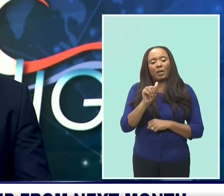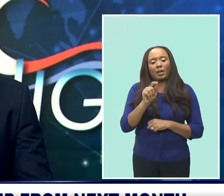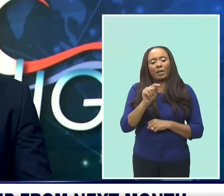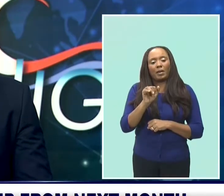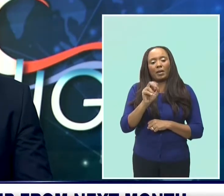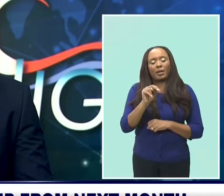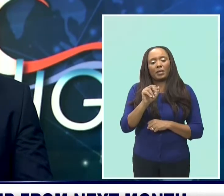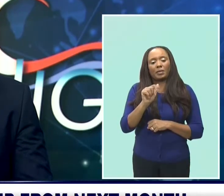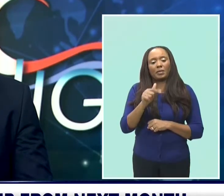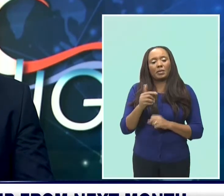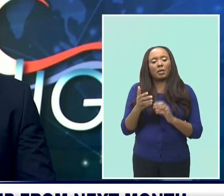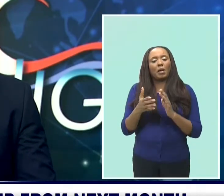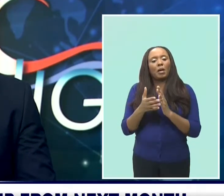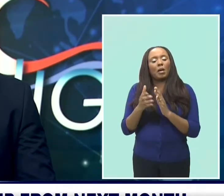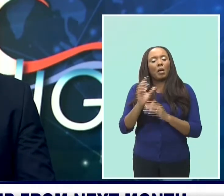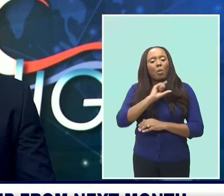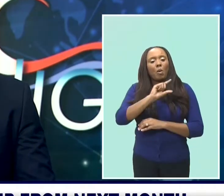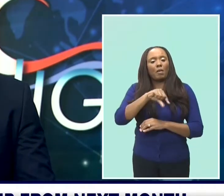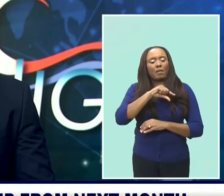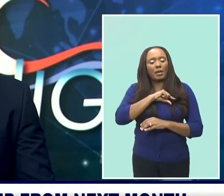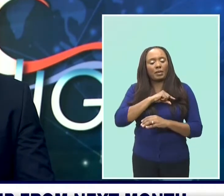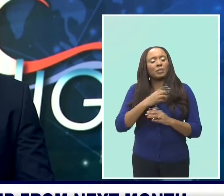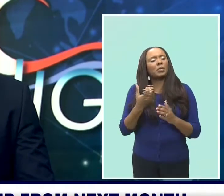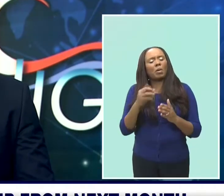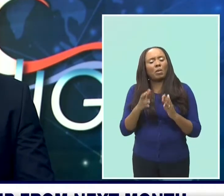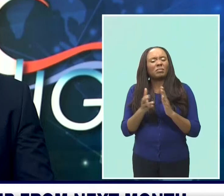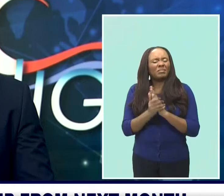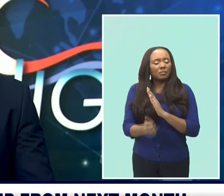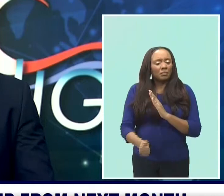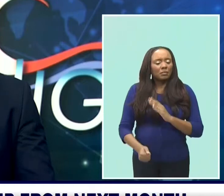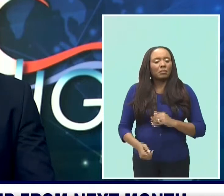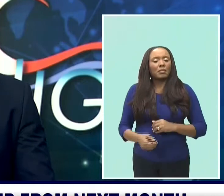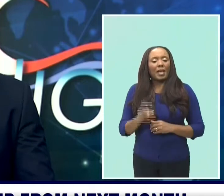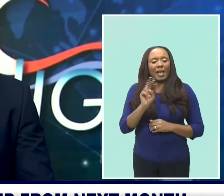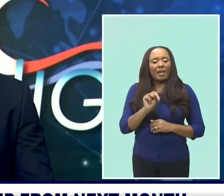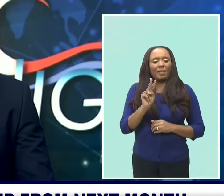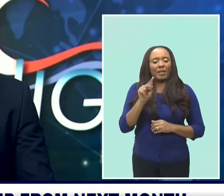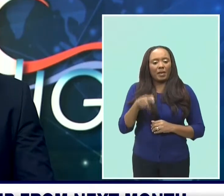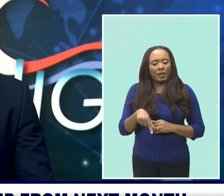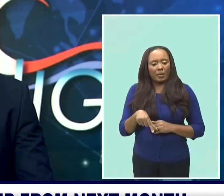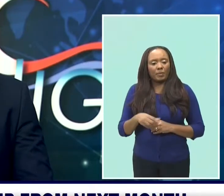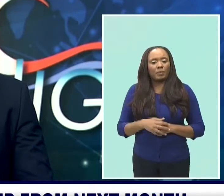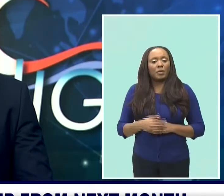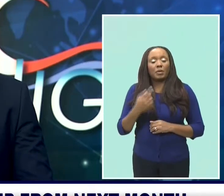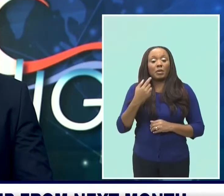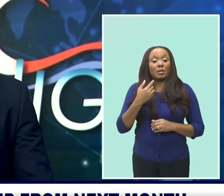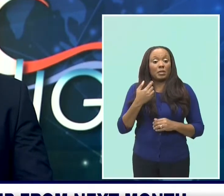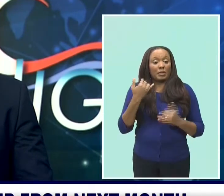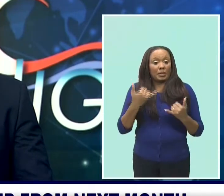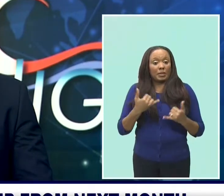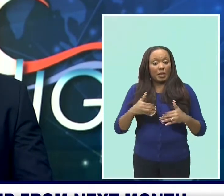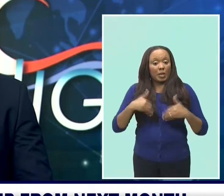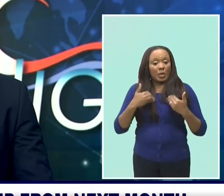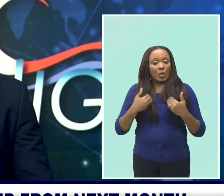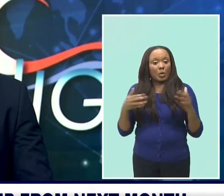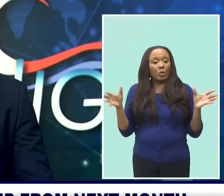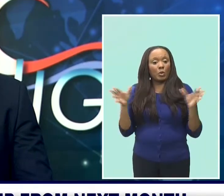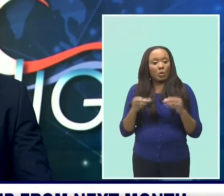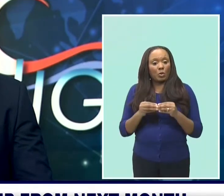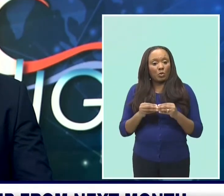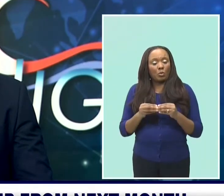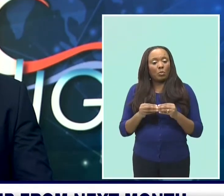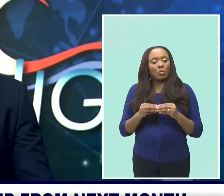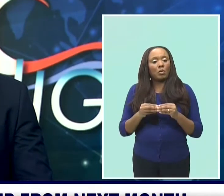secondary schools across this island. That's what our Sharika Griffith found out when she visited a youth symposium put on by the Small Business